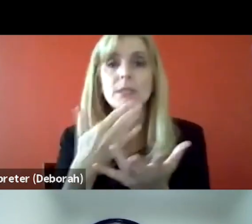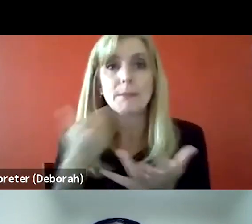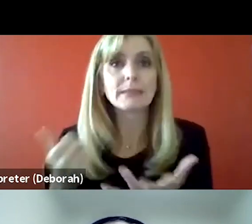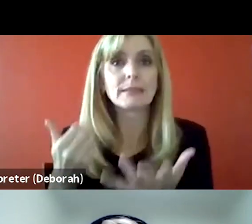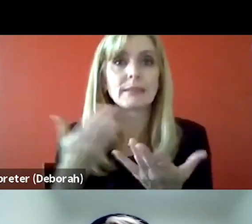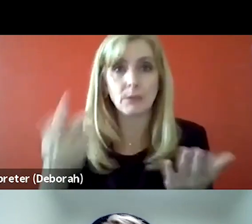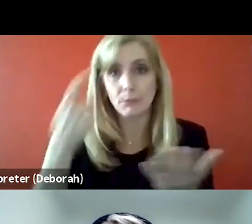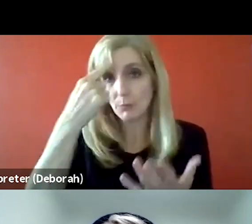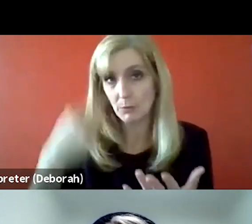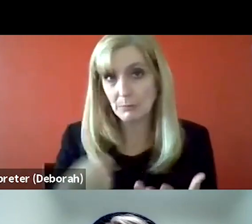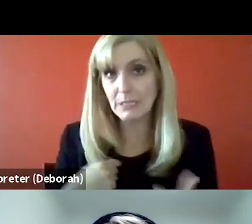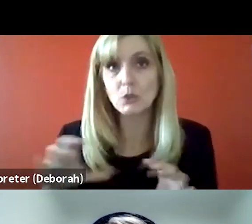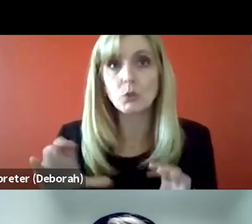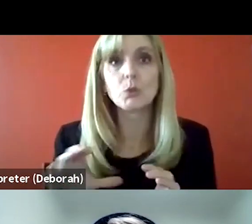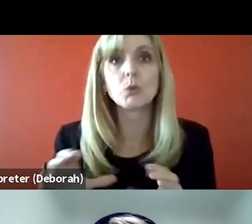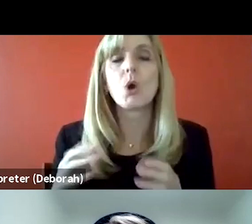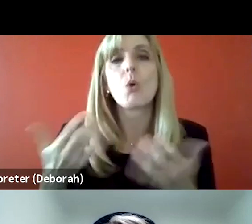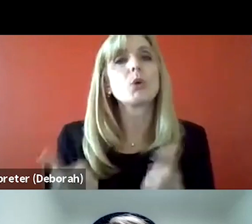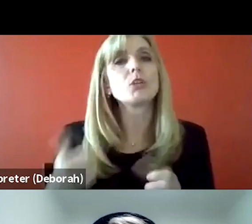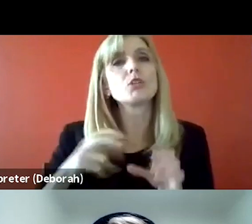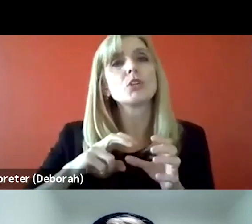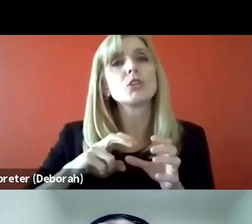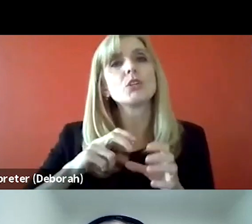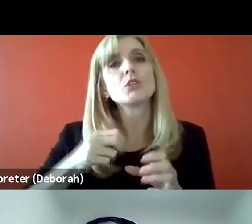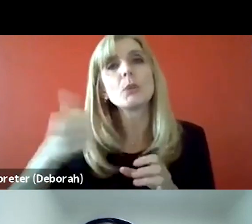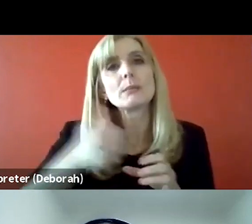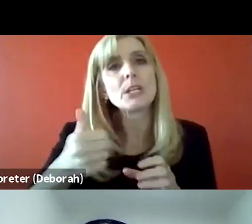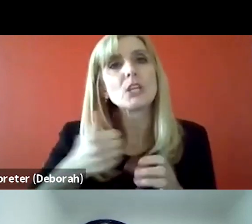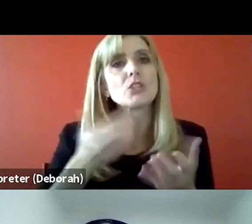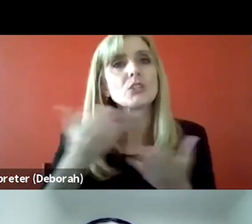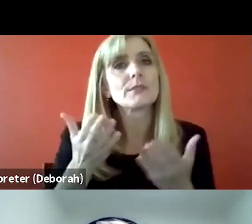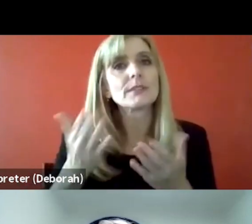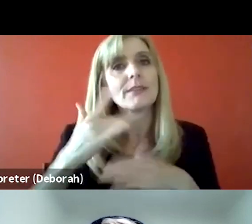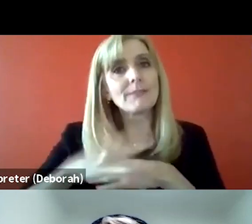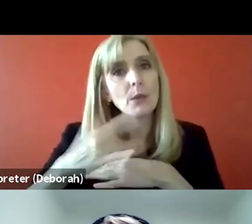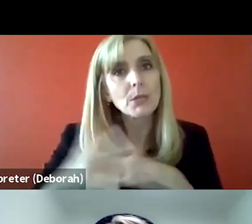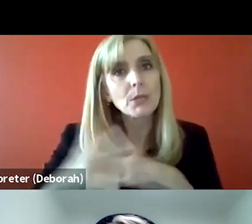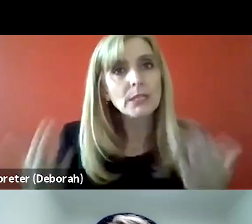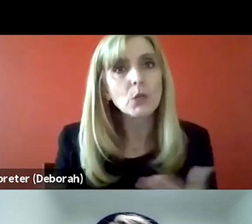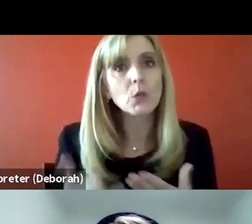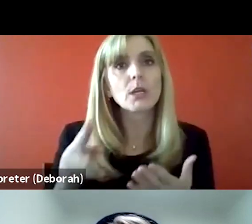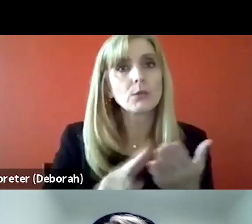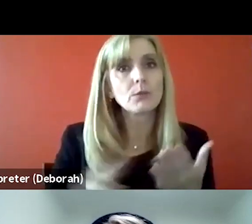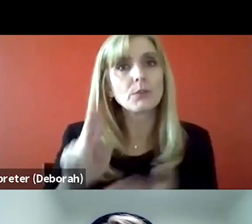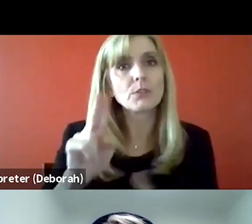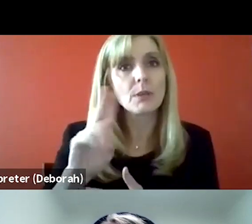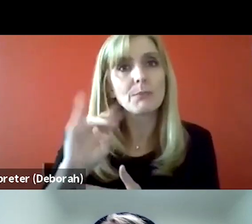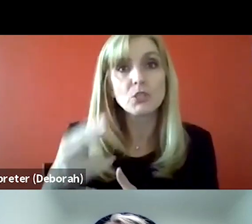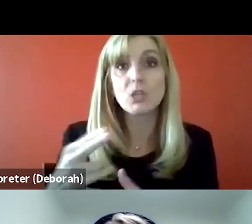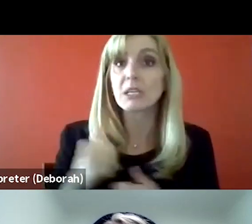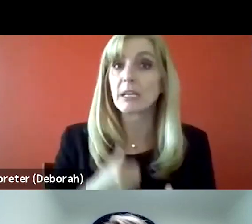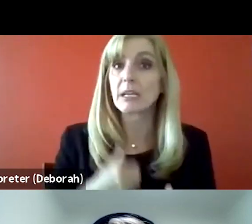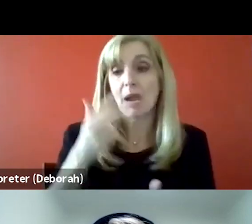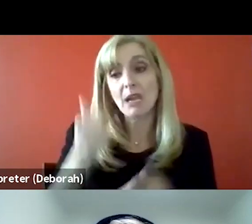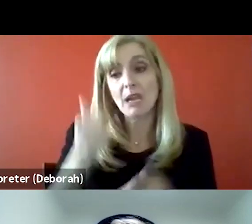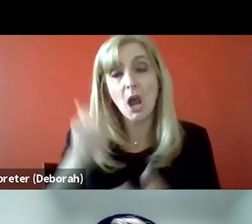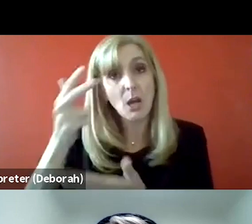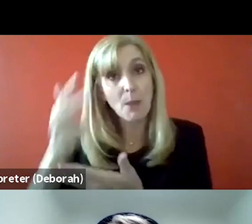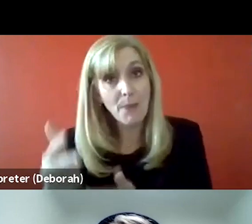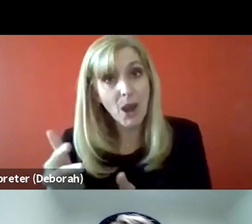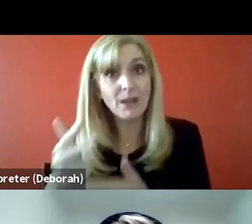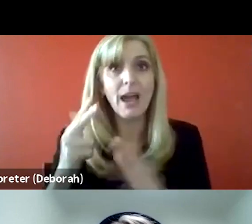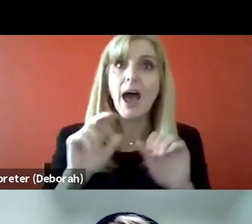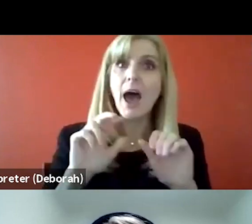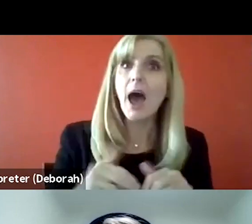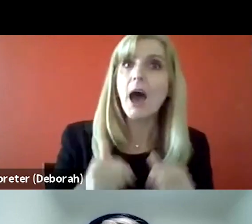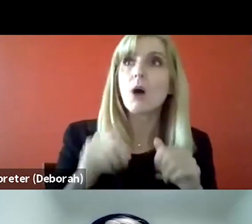me, what transportation services are available here at the university, can I park my car, how can I do that,